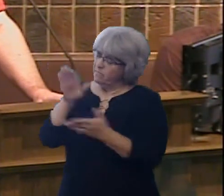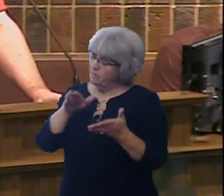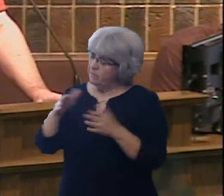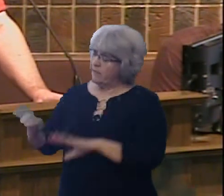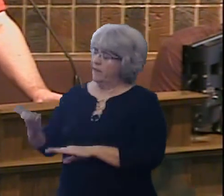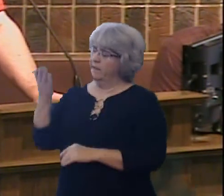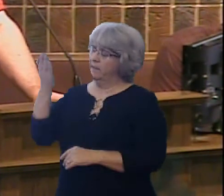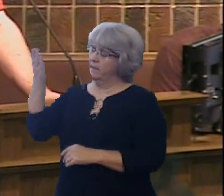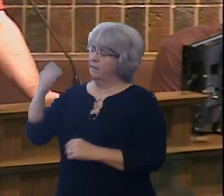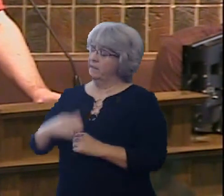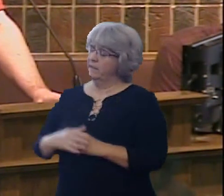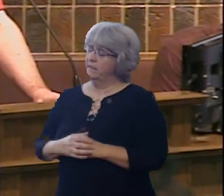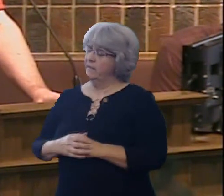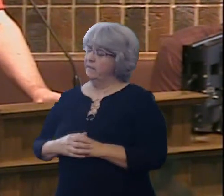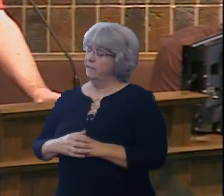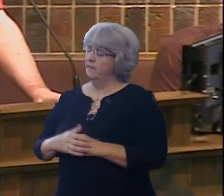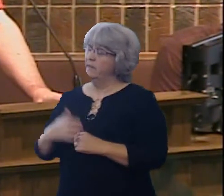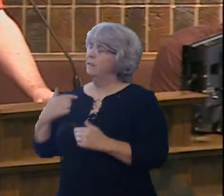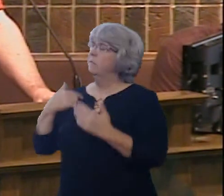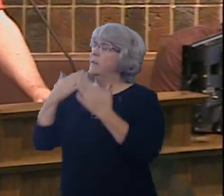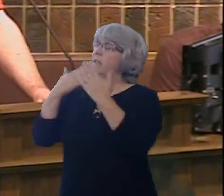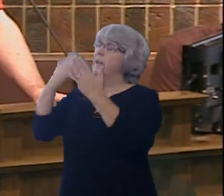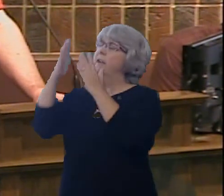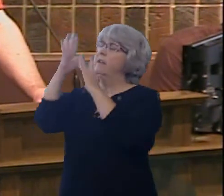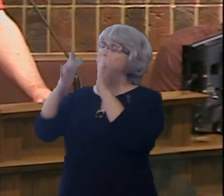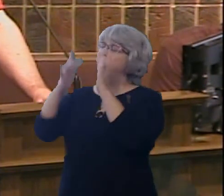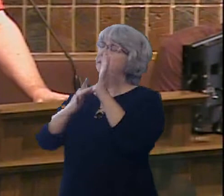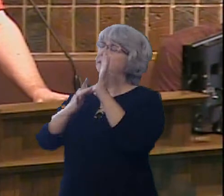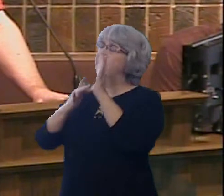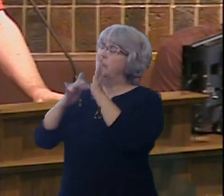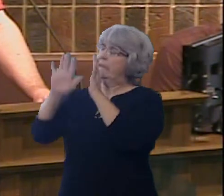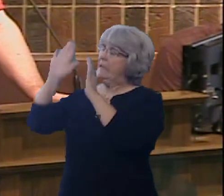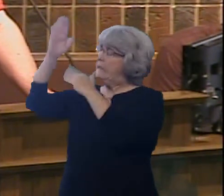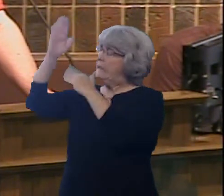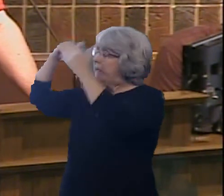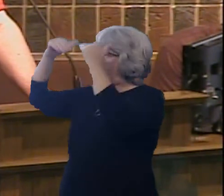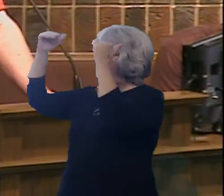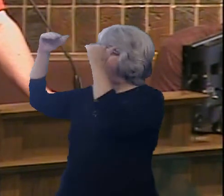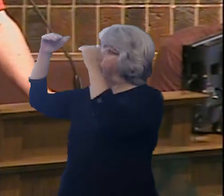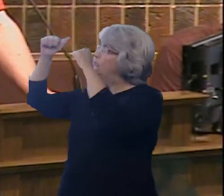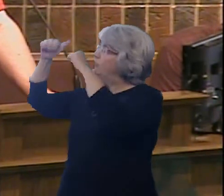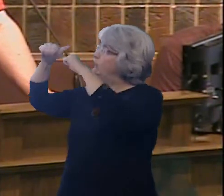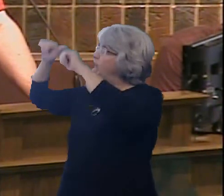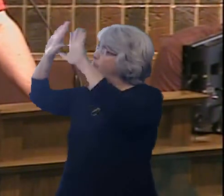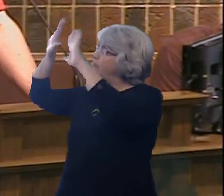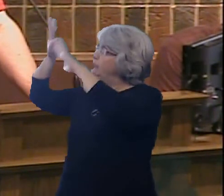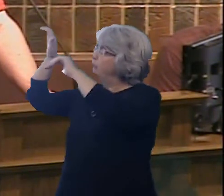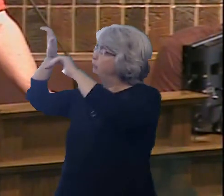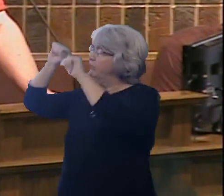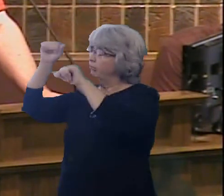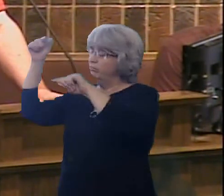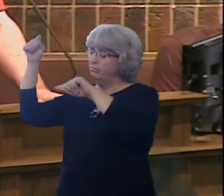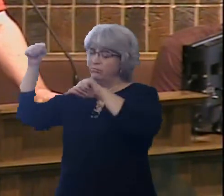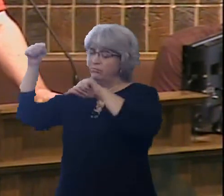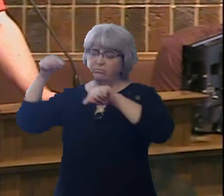We thank Jesus for giving up what He gave up in heaven for a short time for the ultimate sacrifice.